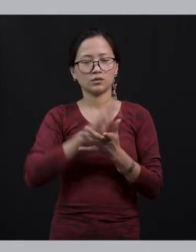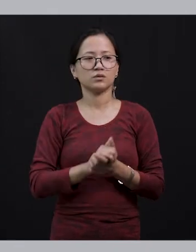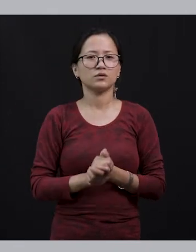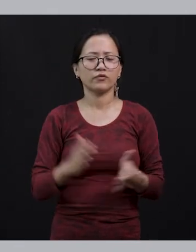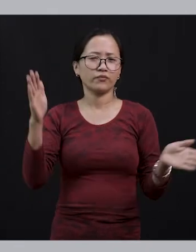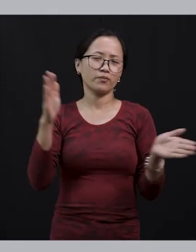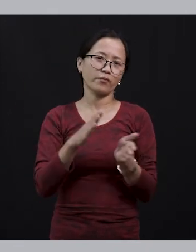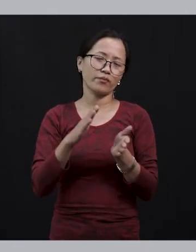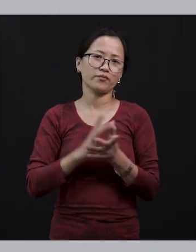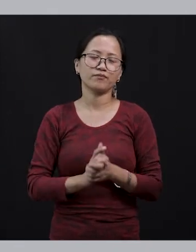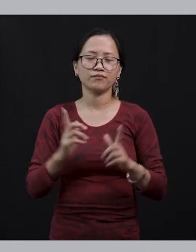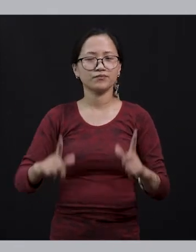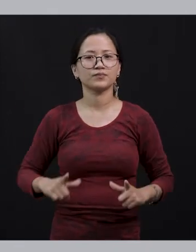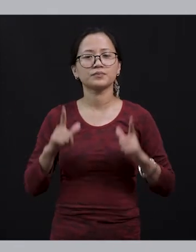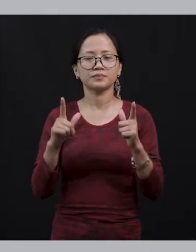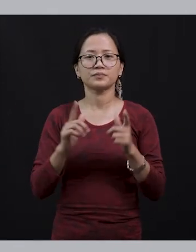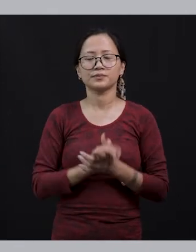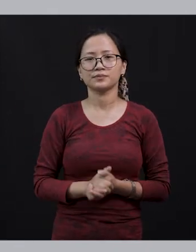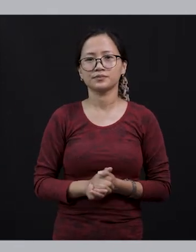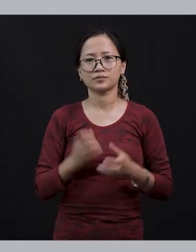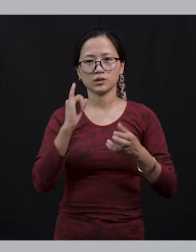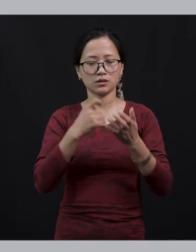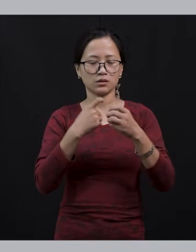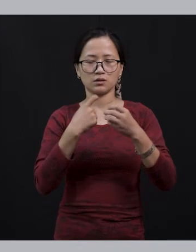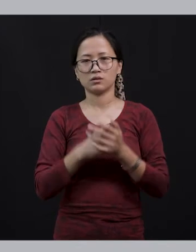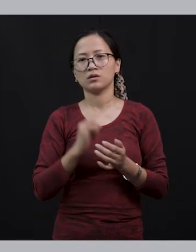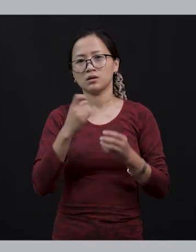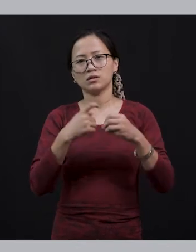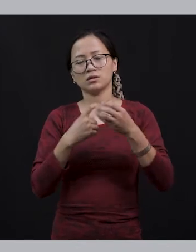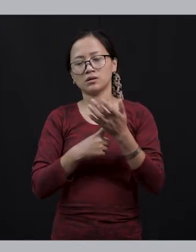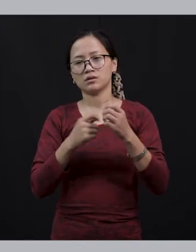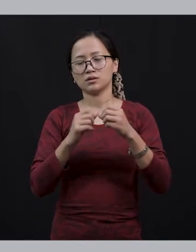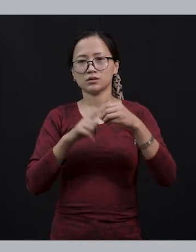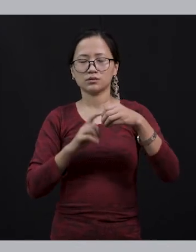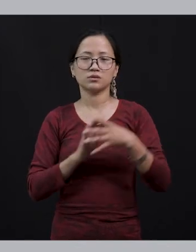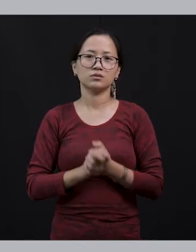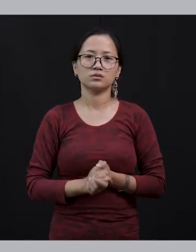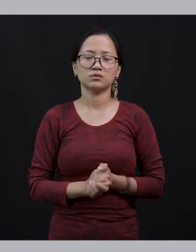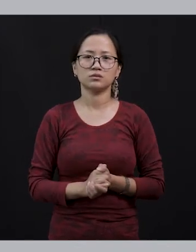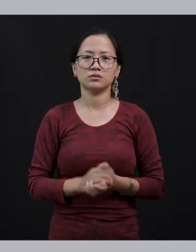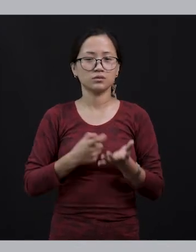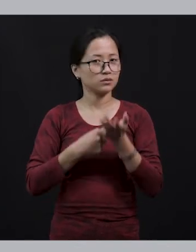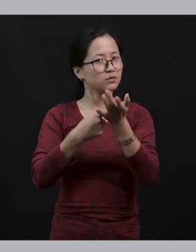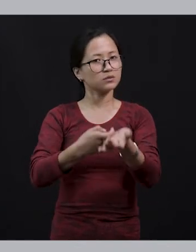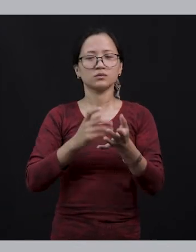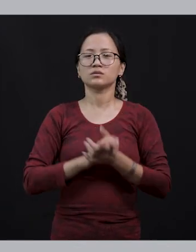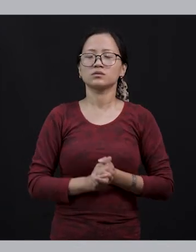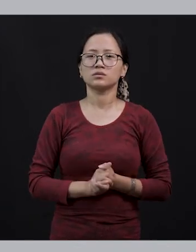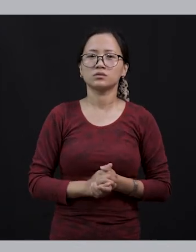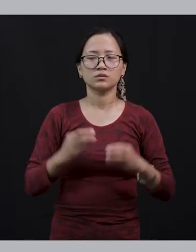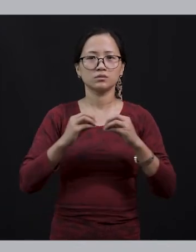very short-lived eras or short-lived reign of these Sultanate rulers.